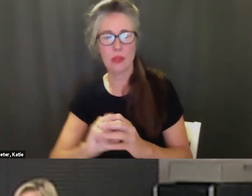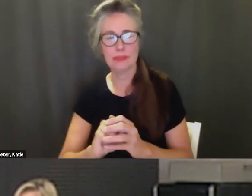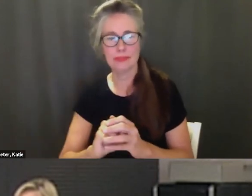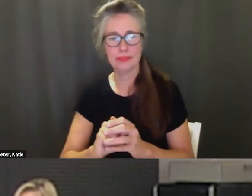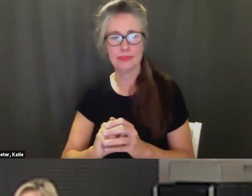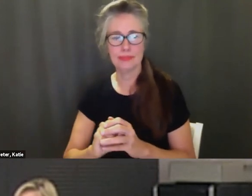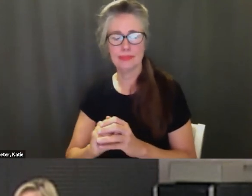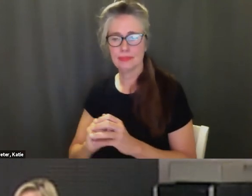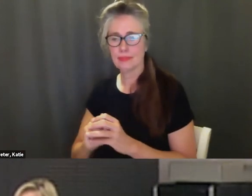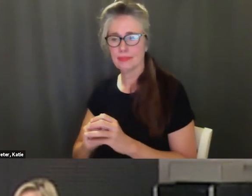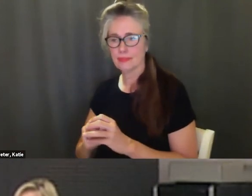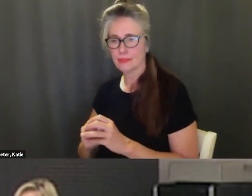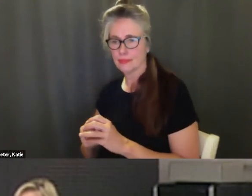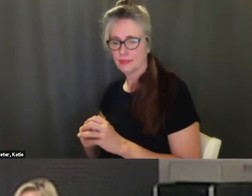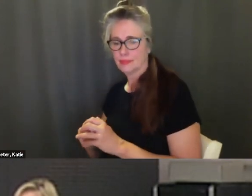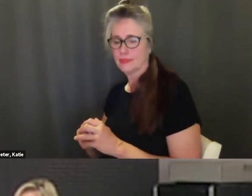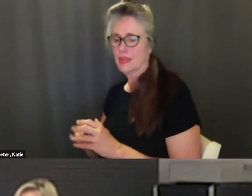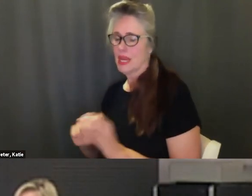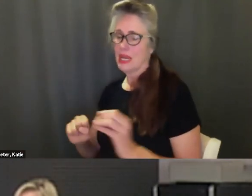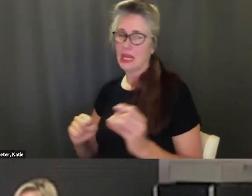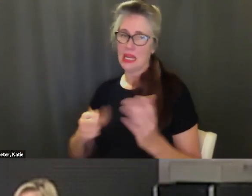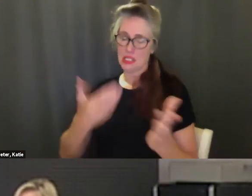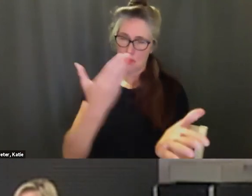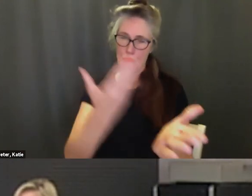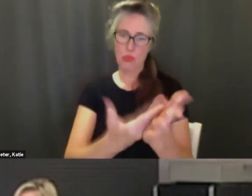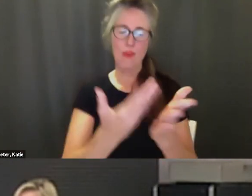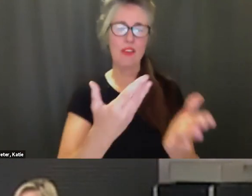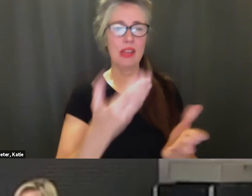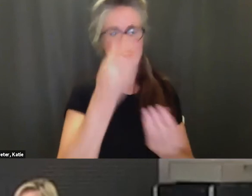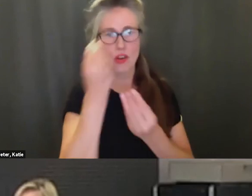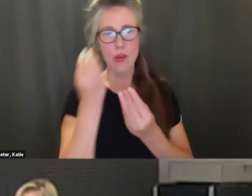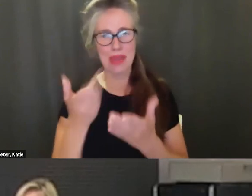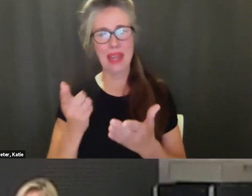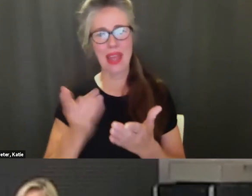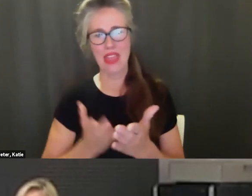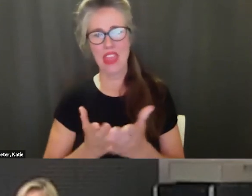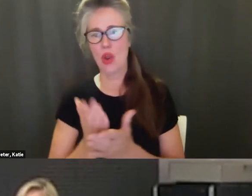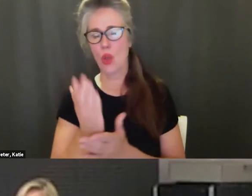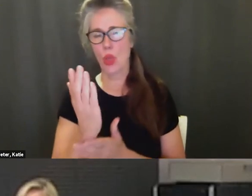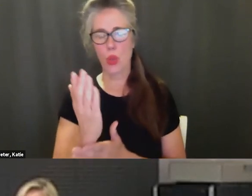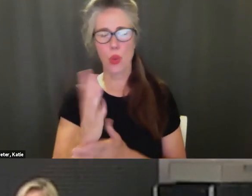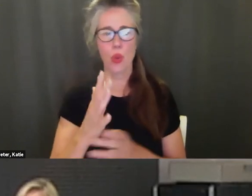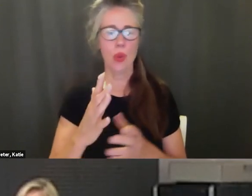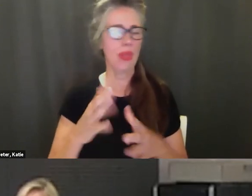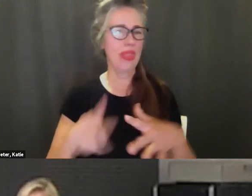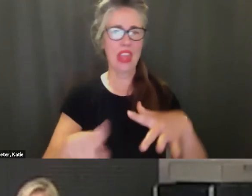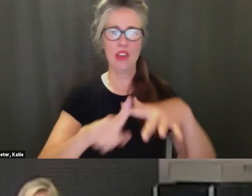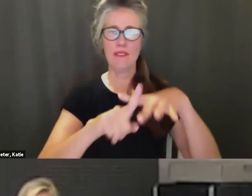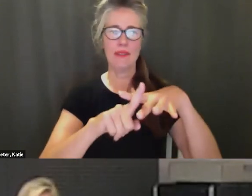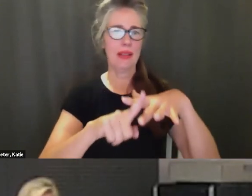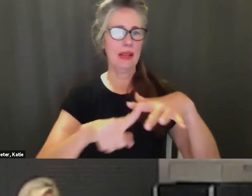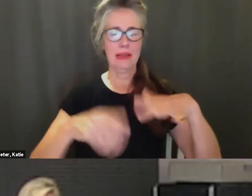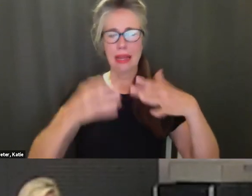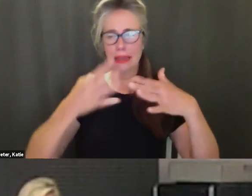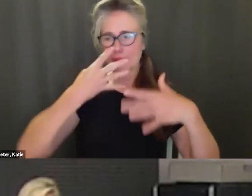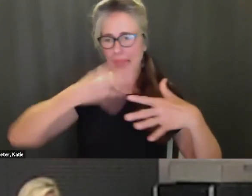it's very evident with the data that they're falling through the cracks. And the data is going to guide what